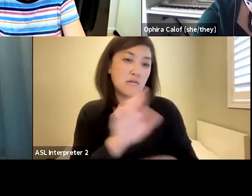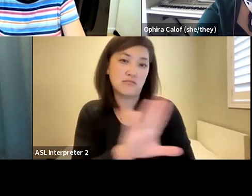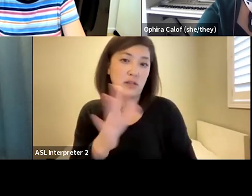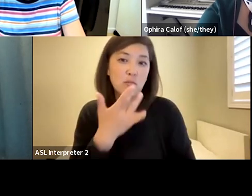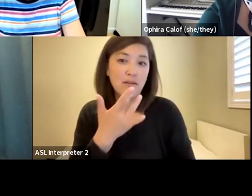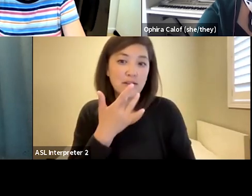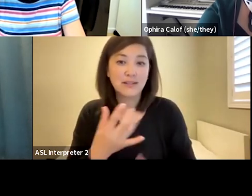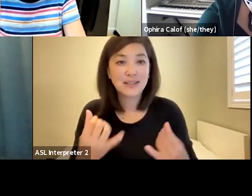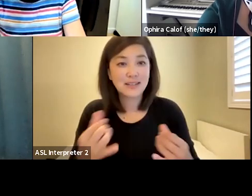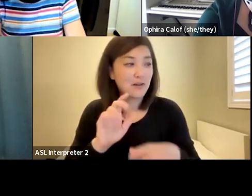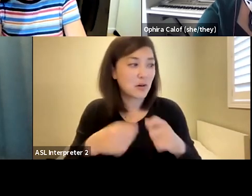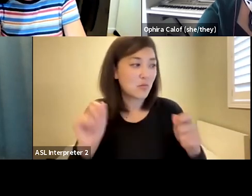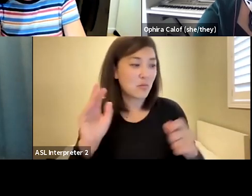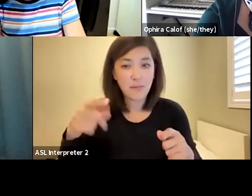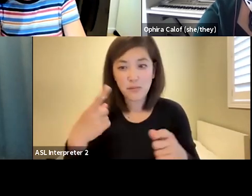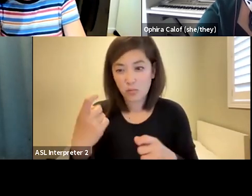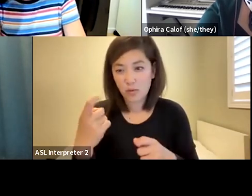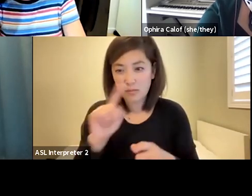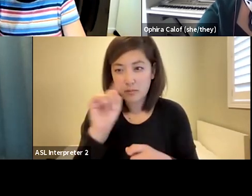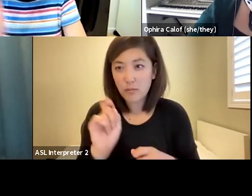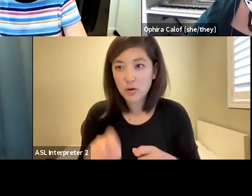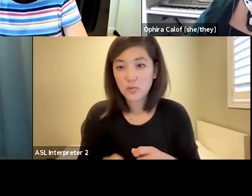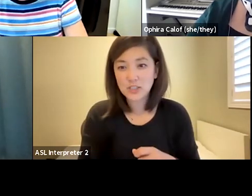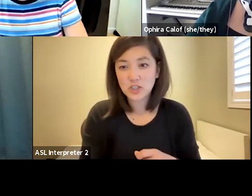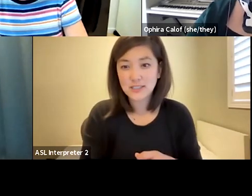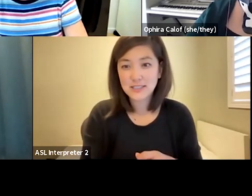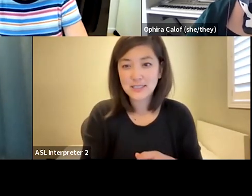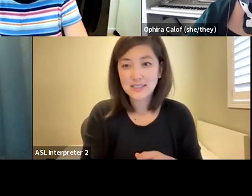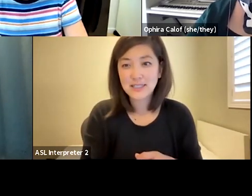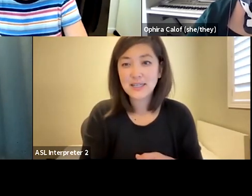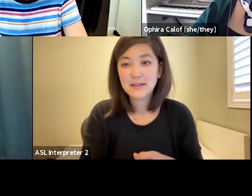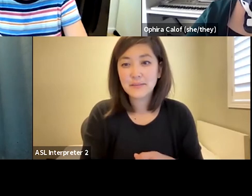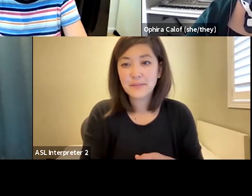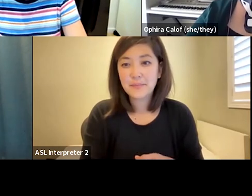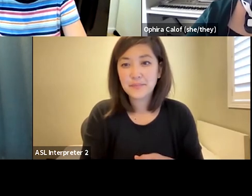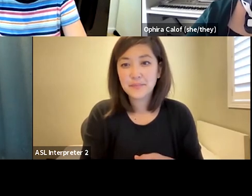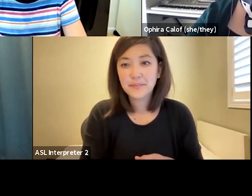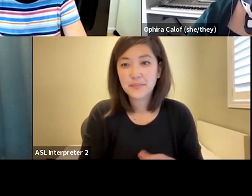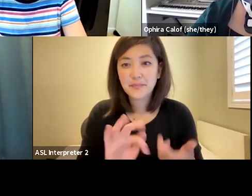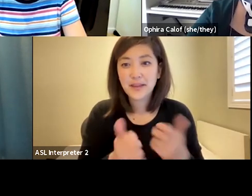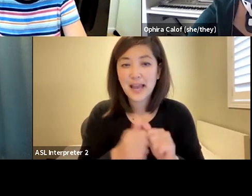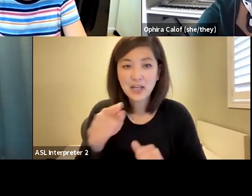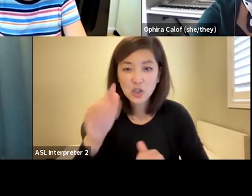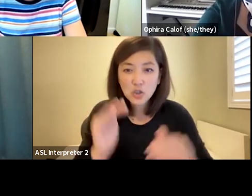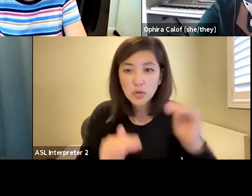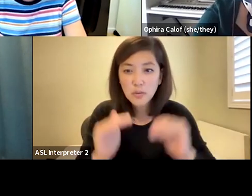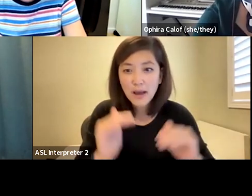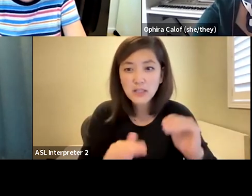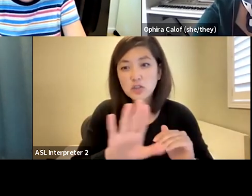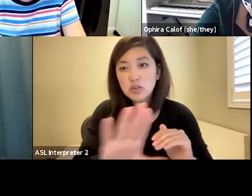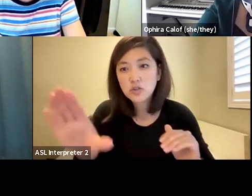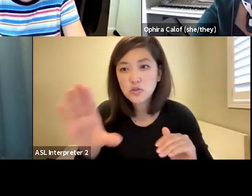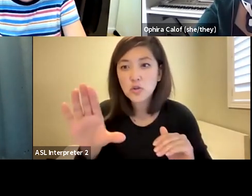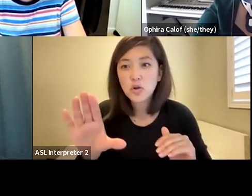Now, I'd like to wrap with one final question. How do you balance the different parts of your career, acting, writing, et